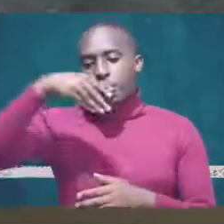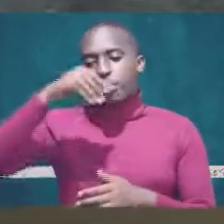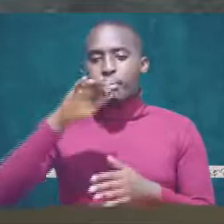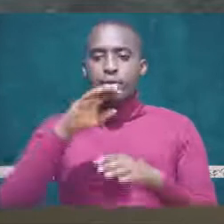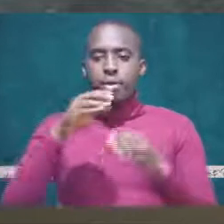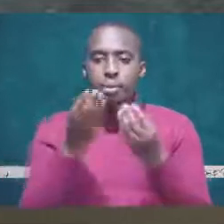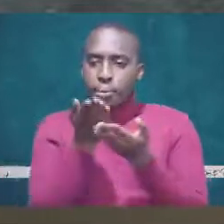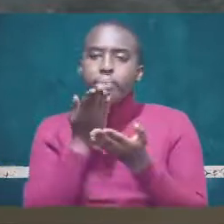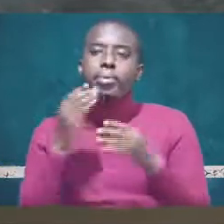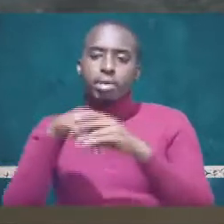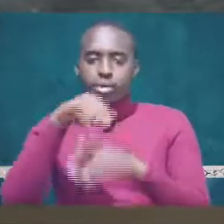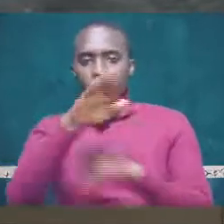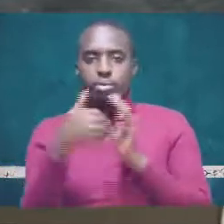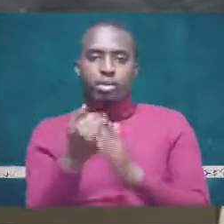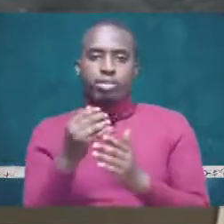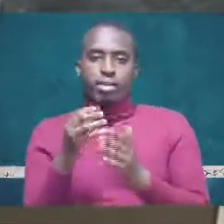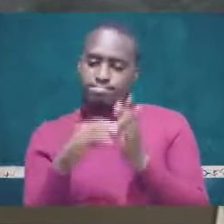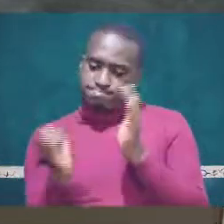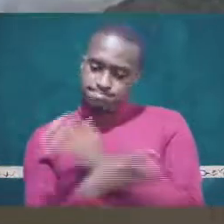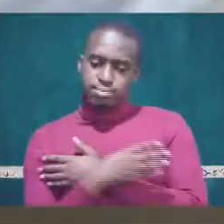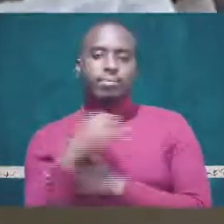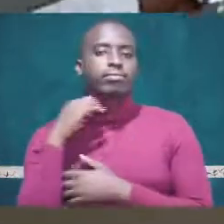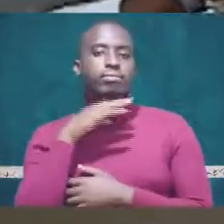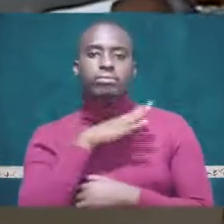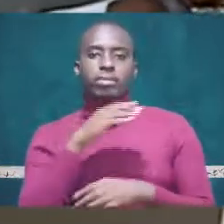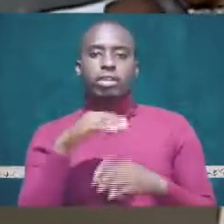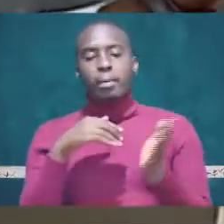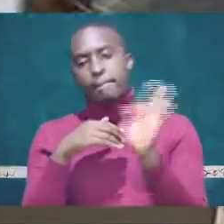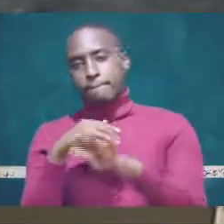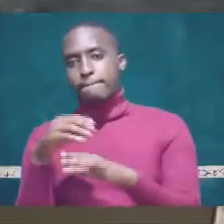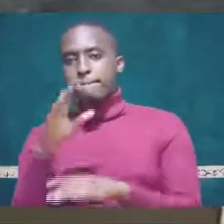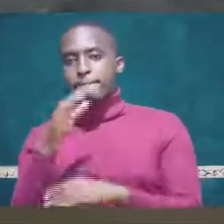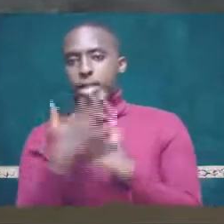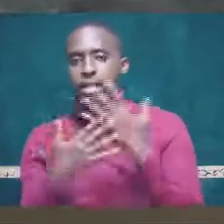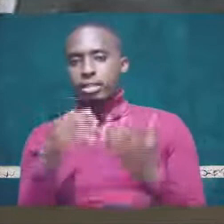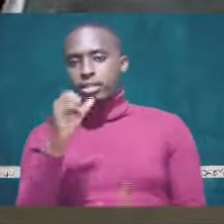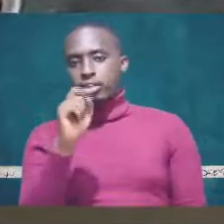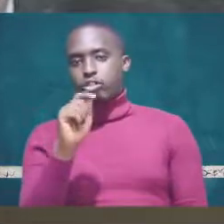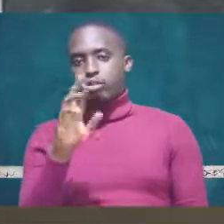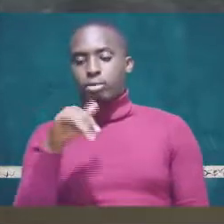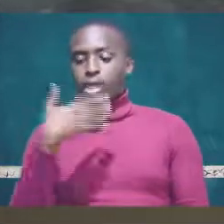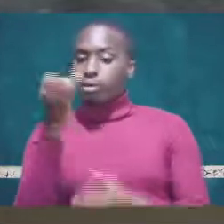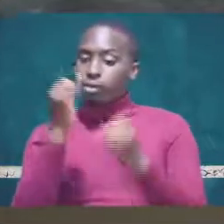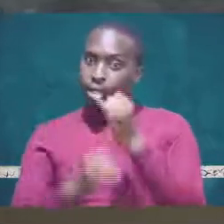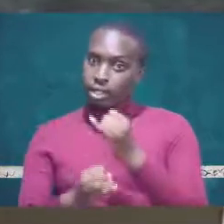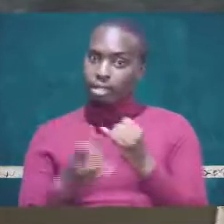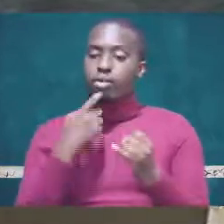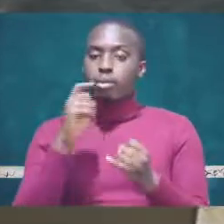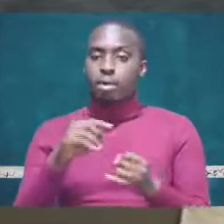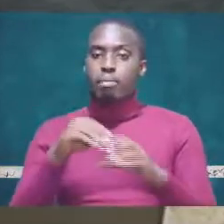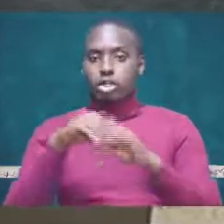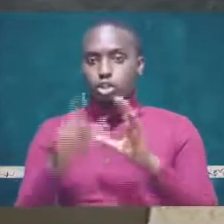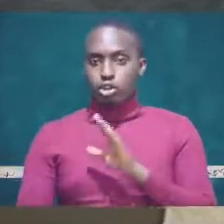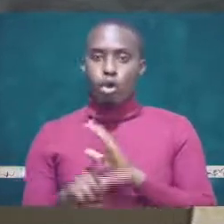cell, now that tissue fluid has to be returned back into the bloodstream, where in the venular end, the tissue fluid has been in